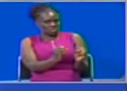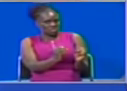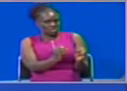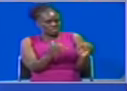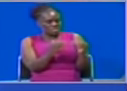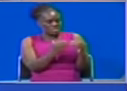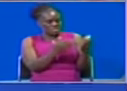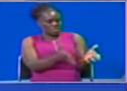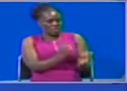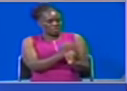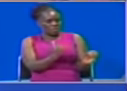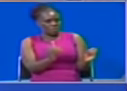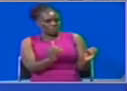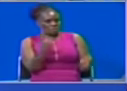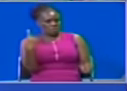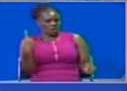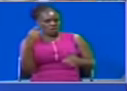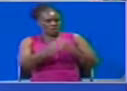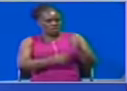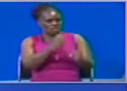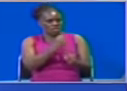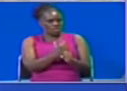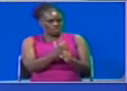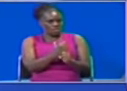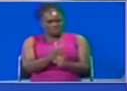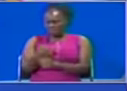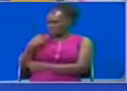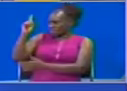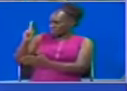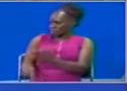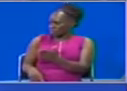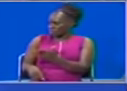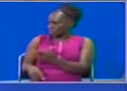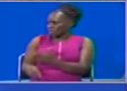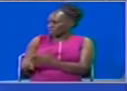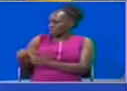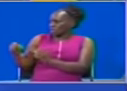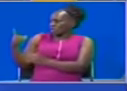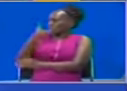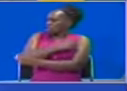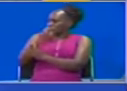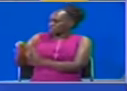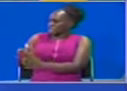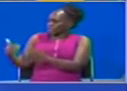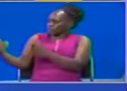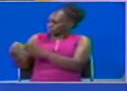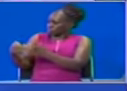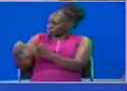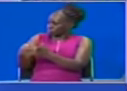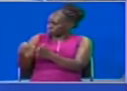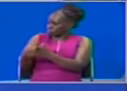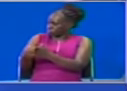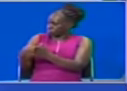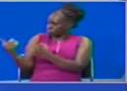association meetings for that period of 1 year. All right. What do you say on claims that there are doctors sabotaging these negotiations, these